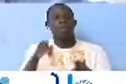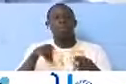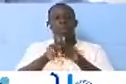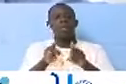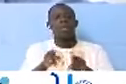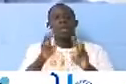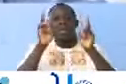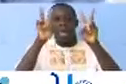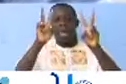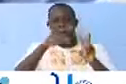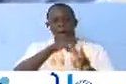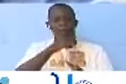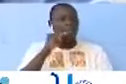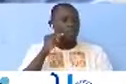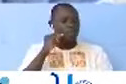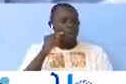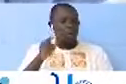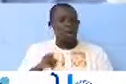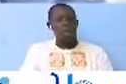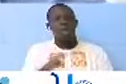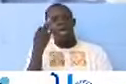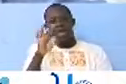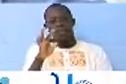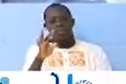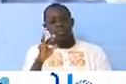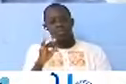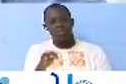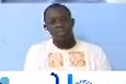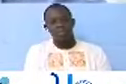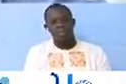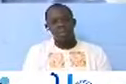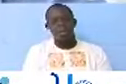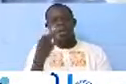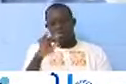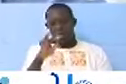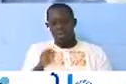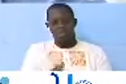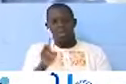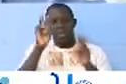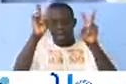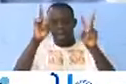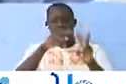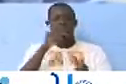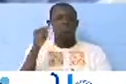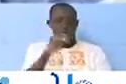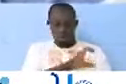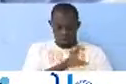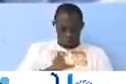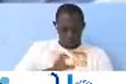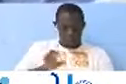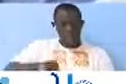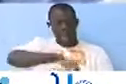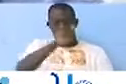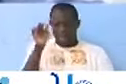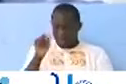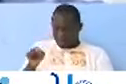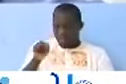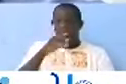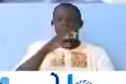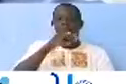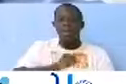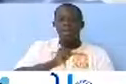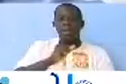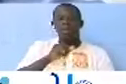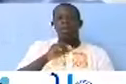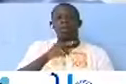Ajame's mother ani ngin nakoda Ajame's mother's compound and this man's compound silobetem there's only